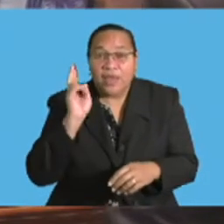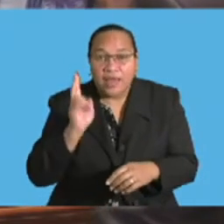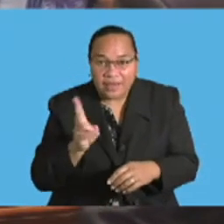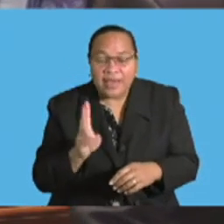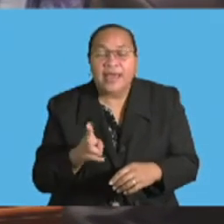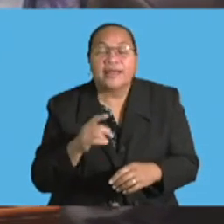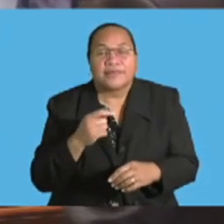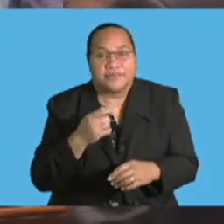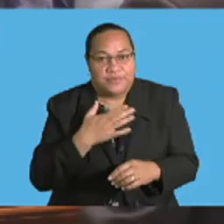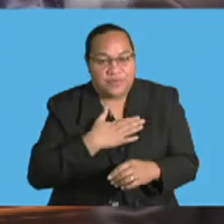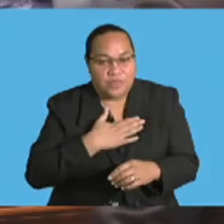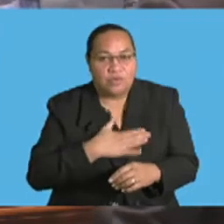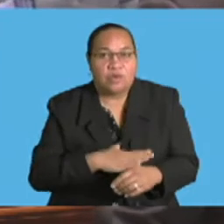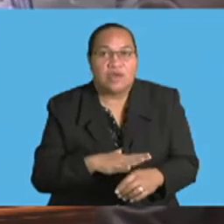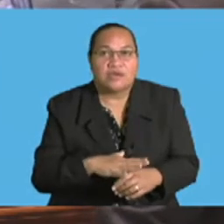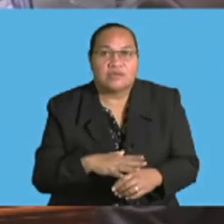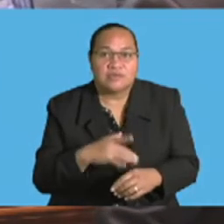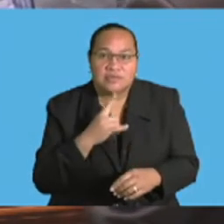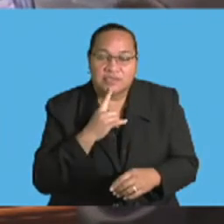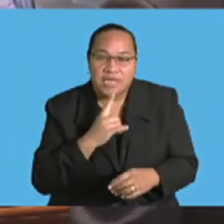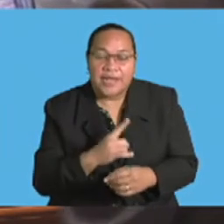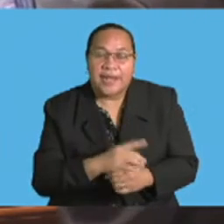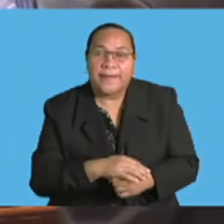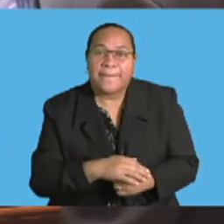area, it's